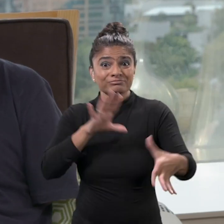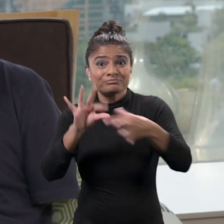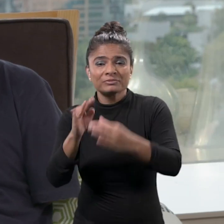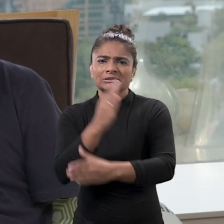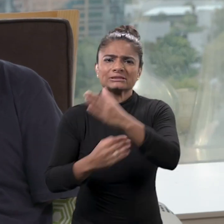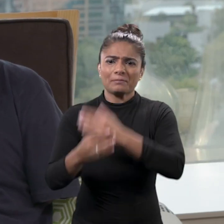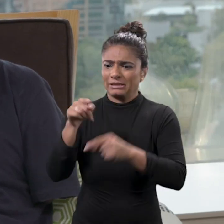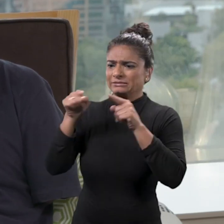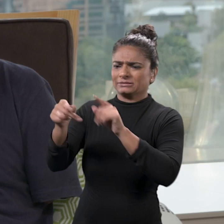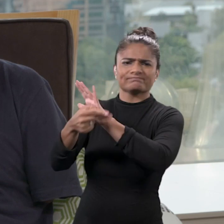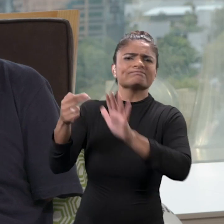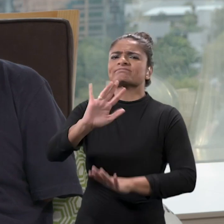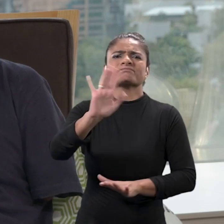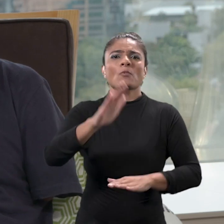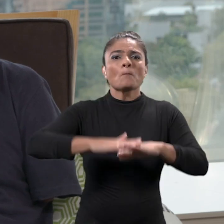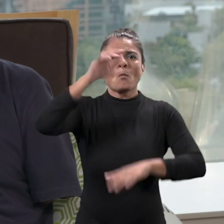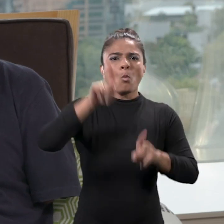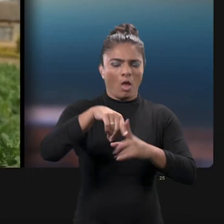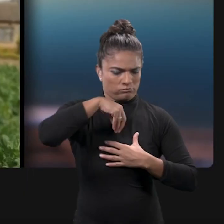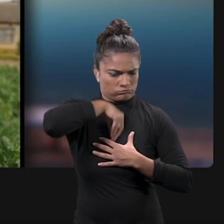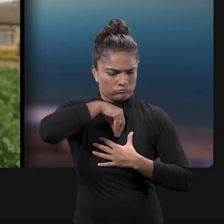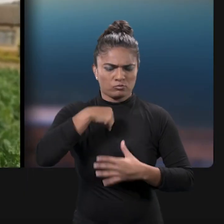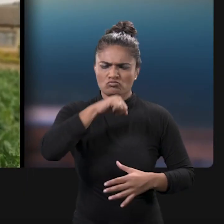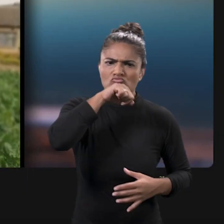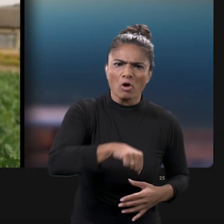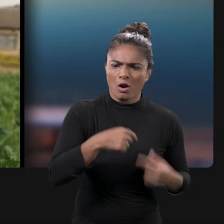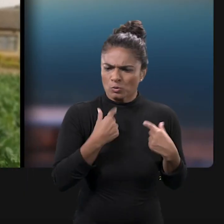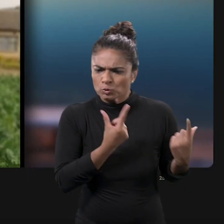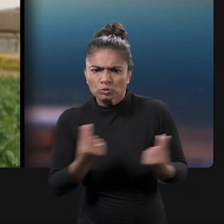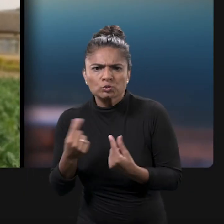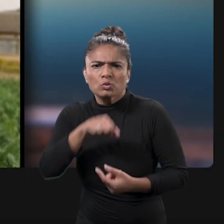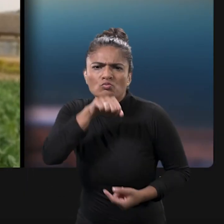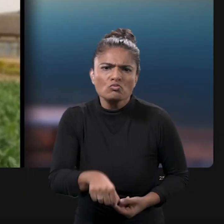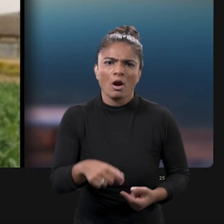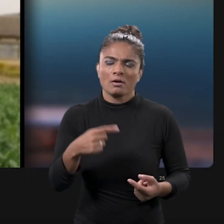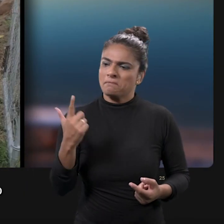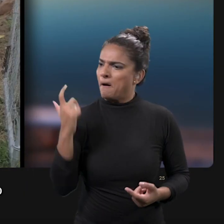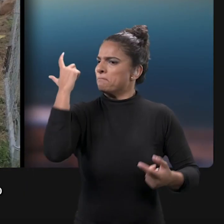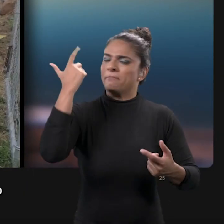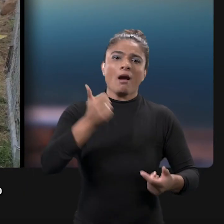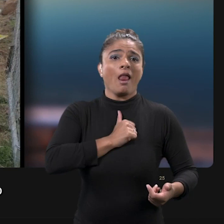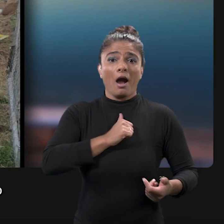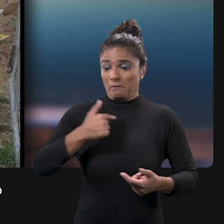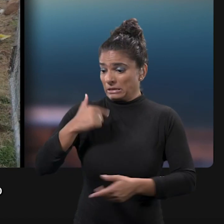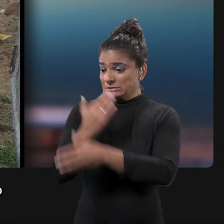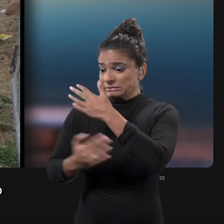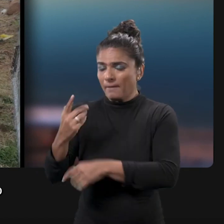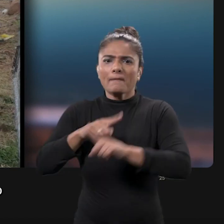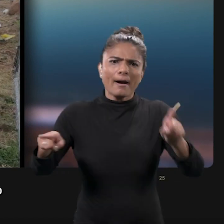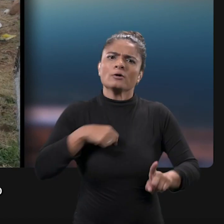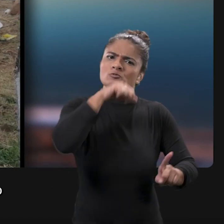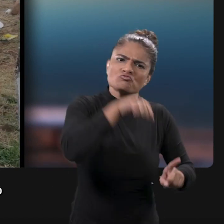per se. It was more of just what I love and what I wanted to do. And it just so happened that I have a disability. Sure. And obviously